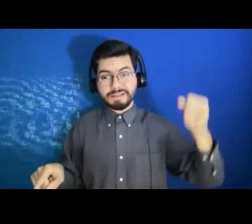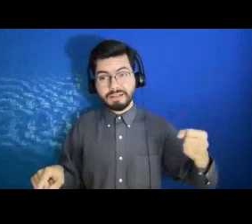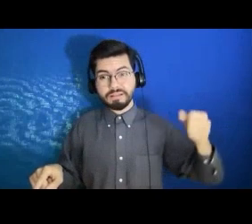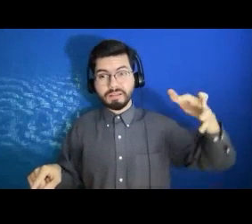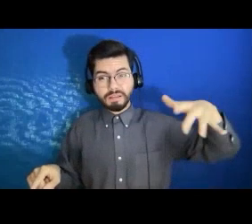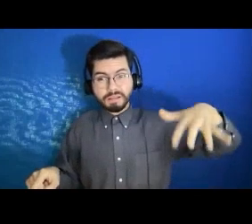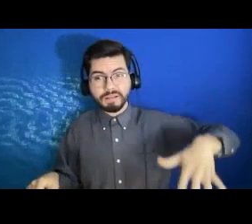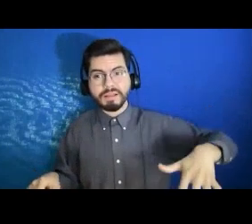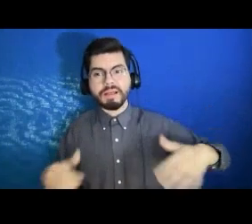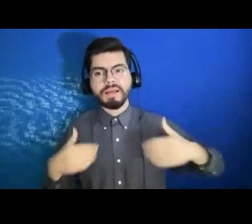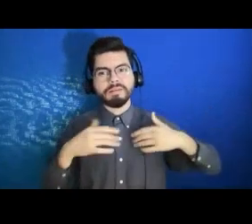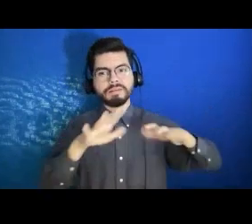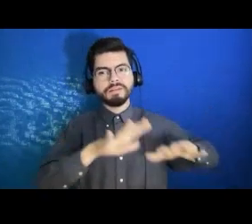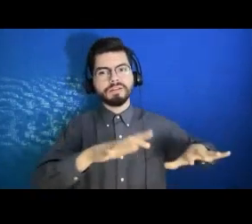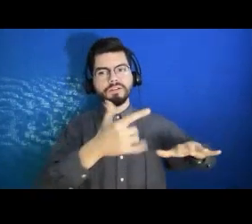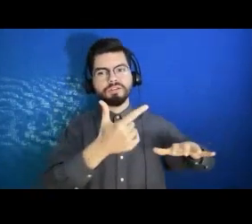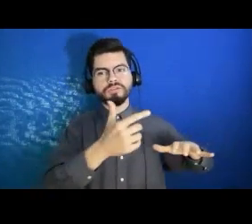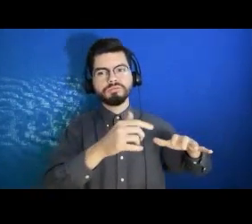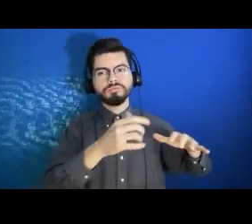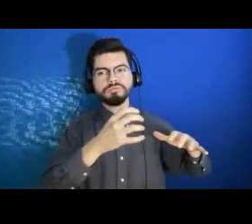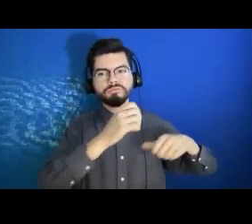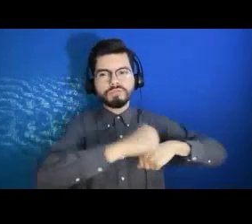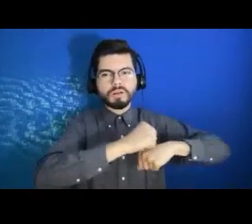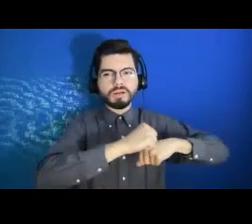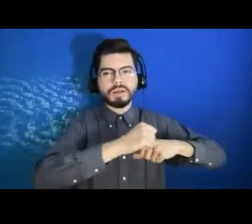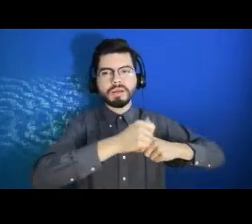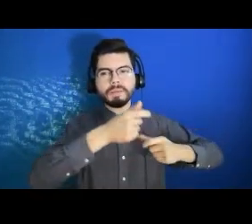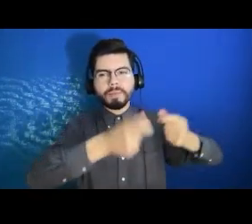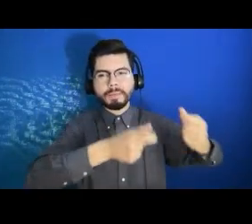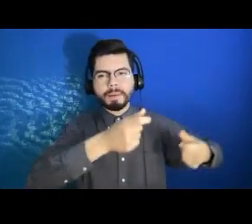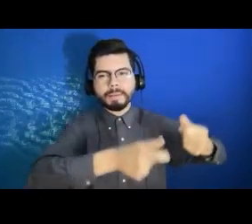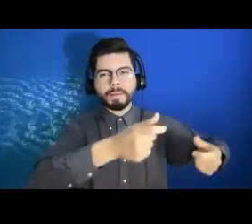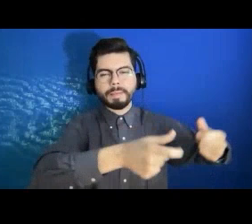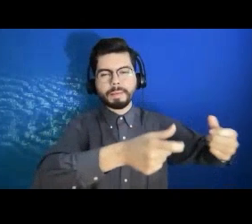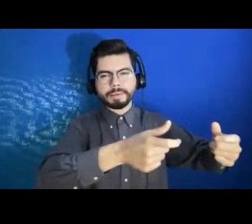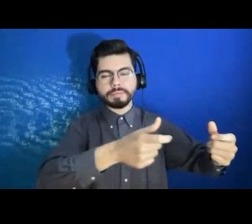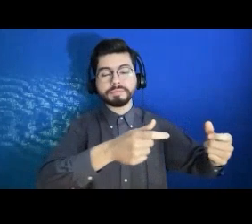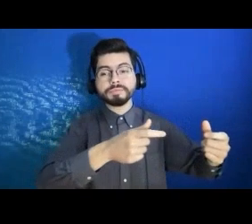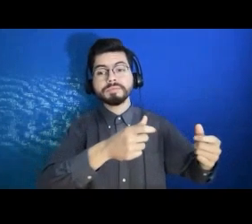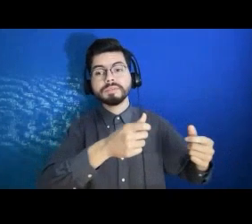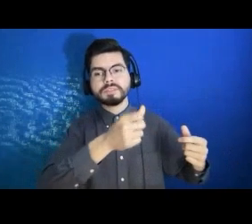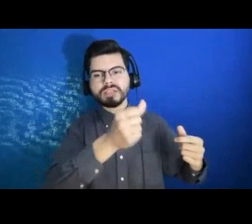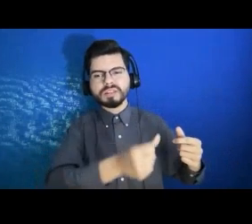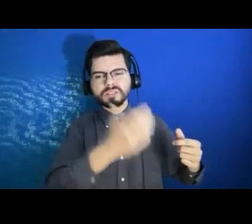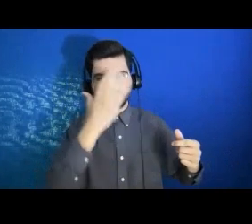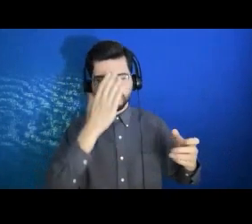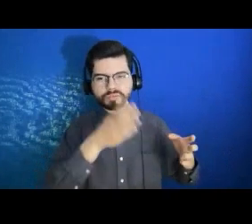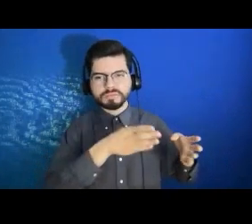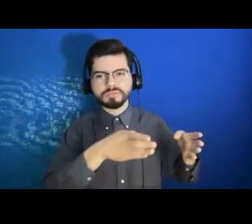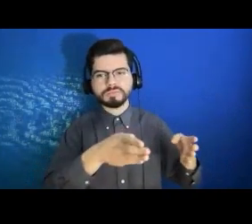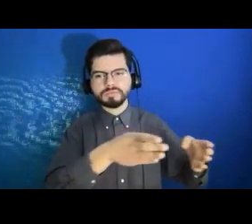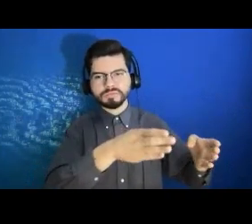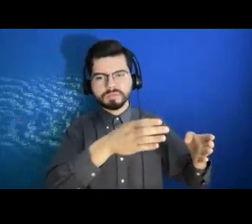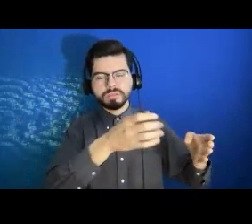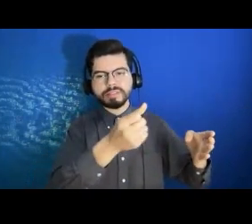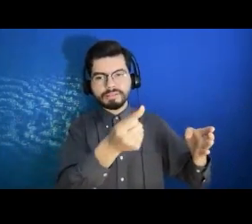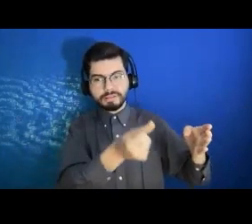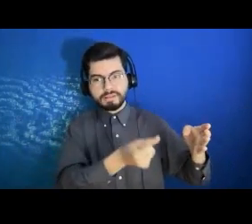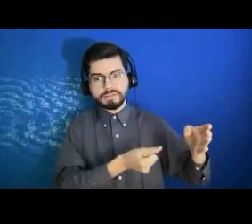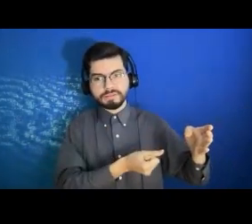gravel area that just spreads out and goes out. Right south of the boardwalk that goes below Steamboat. And that's